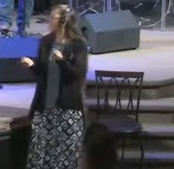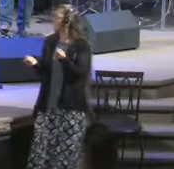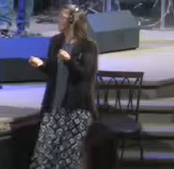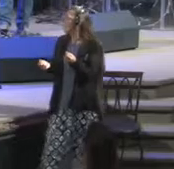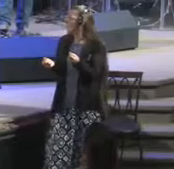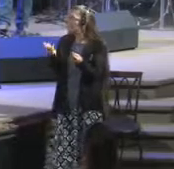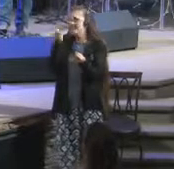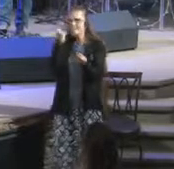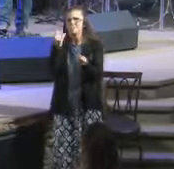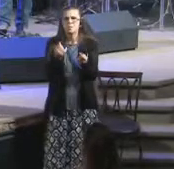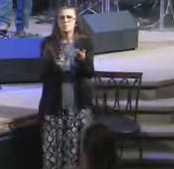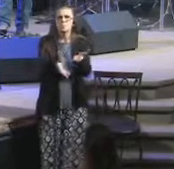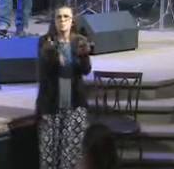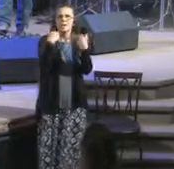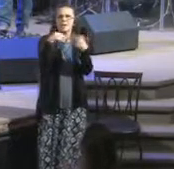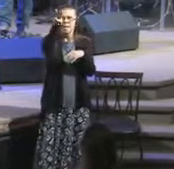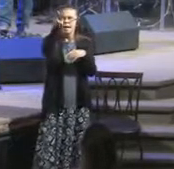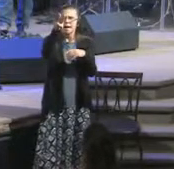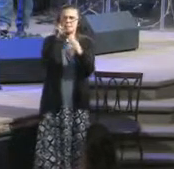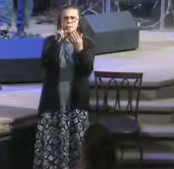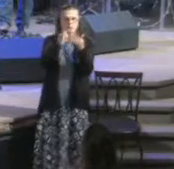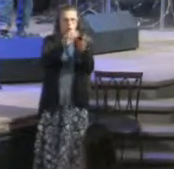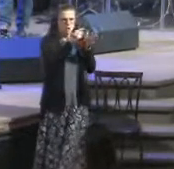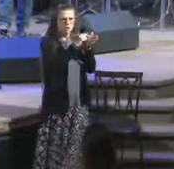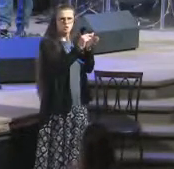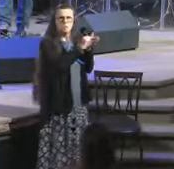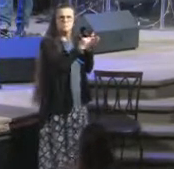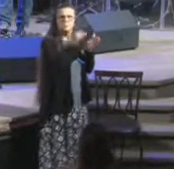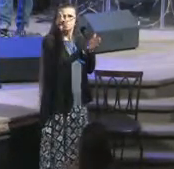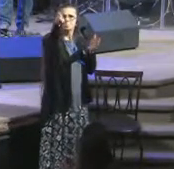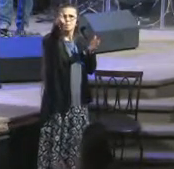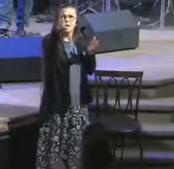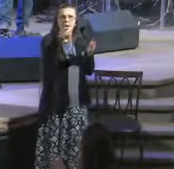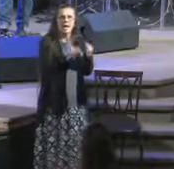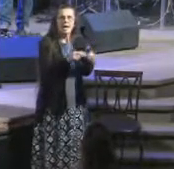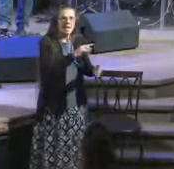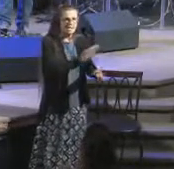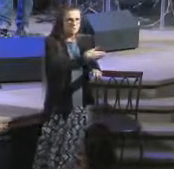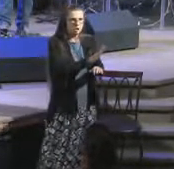If you'll bring up that scripture for me, I want to read something in Psalms 34.